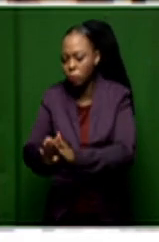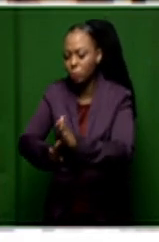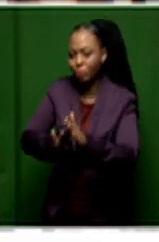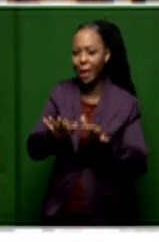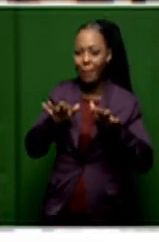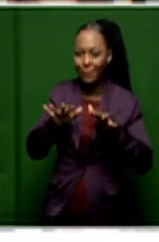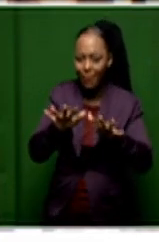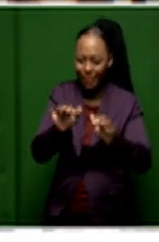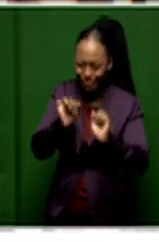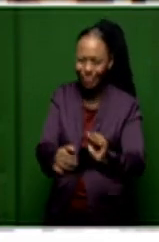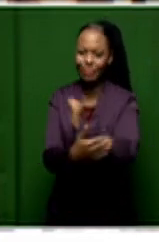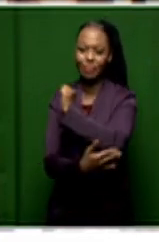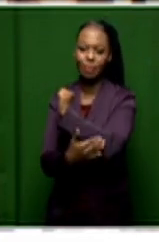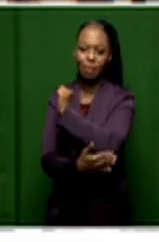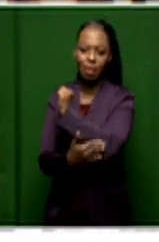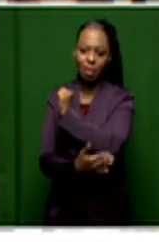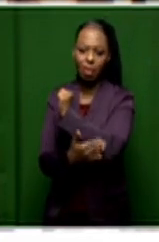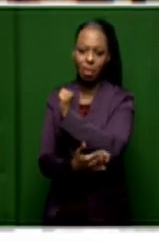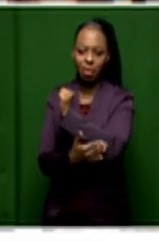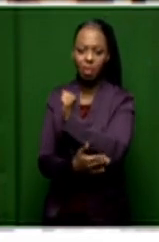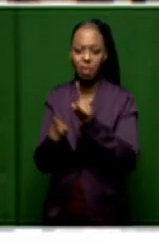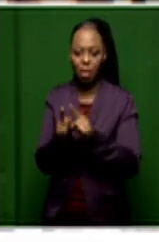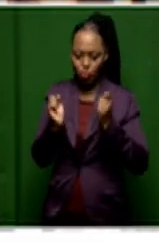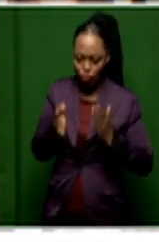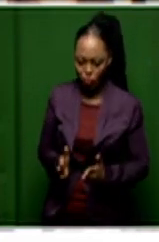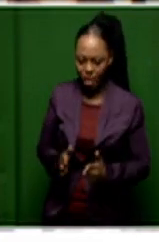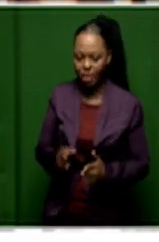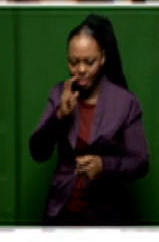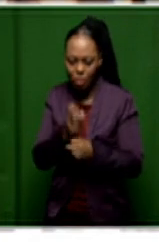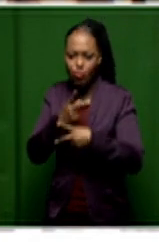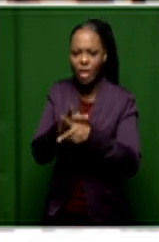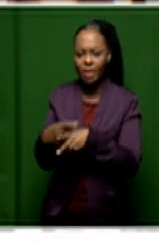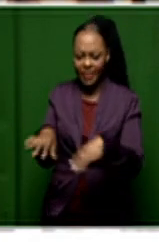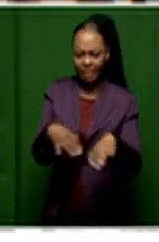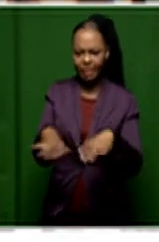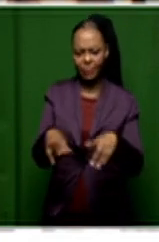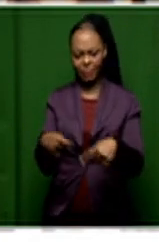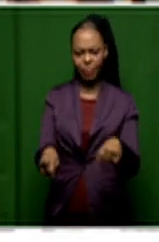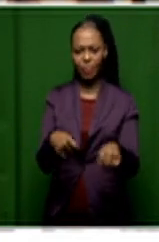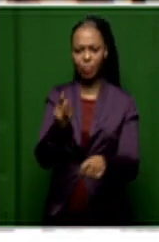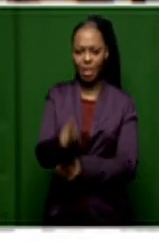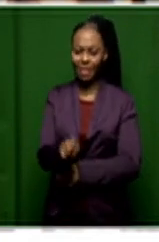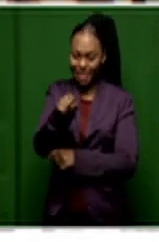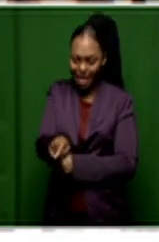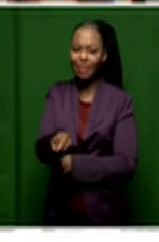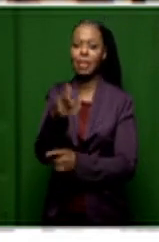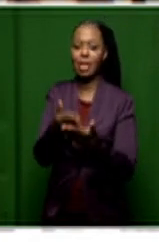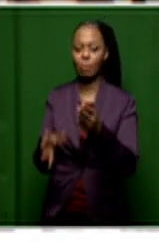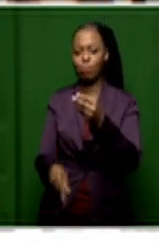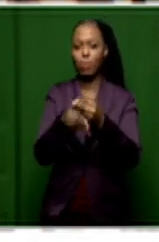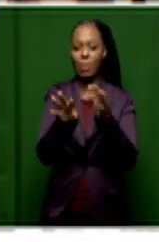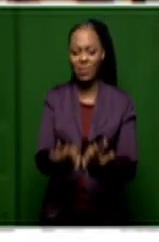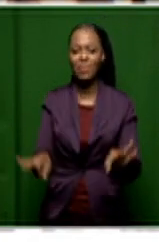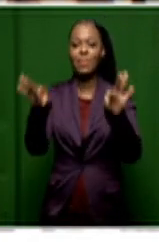people's human capacity to be more productive and to add value to the economy. And we are just not doing that.